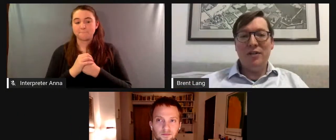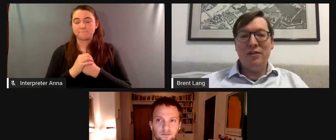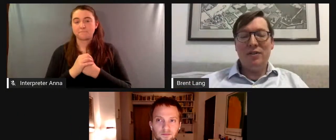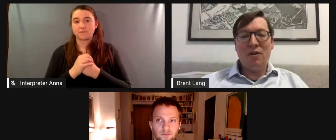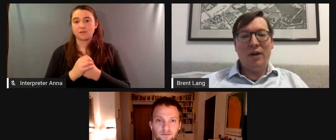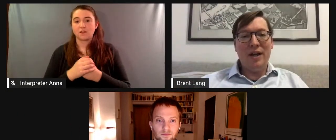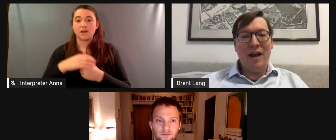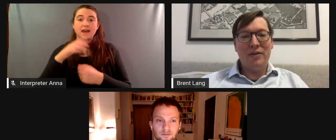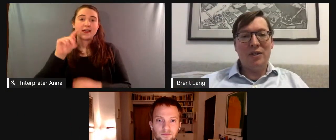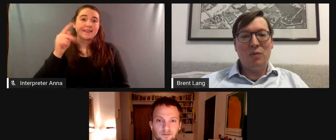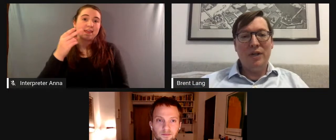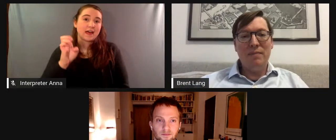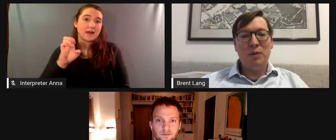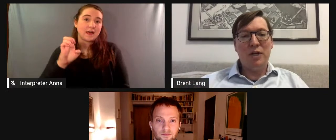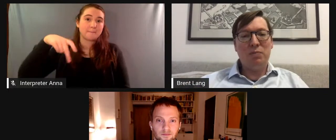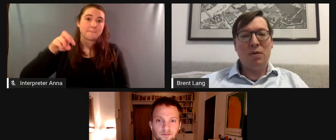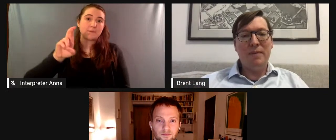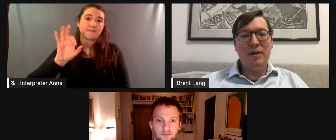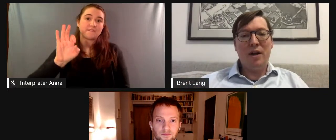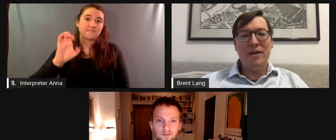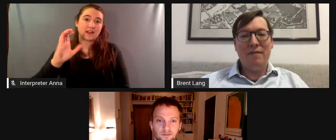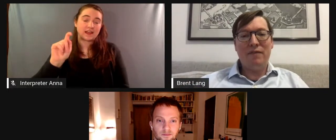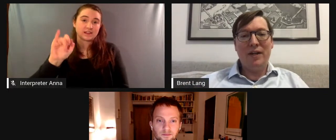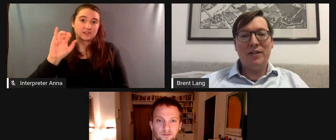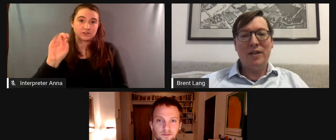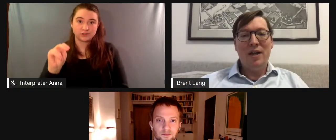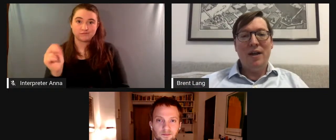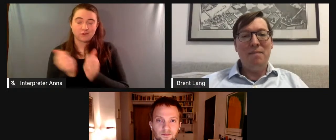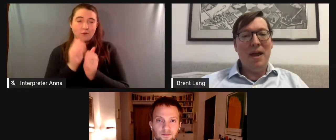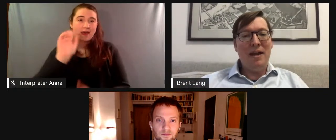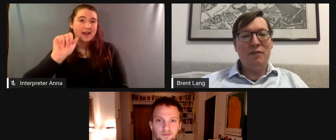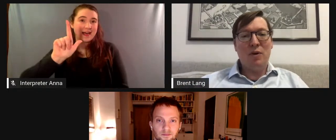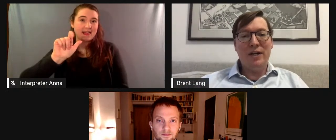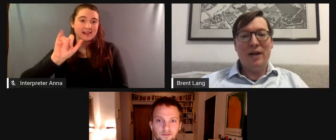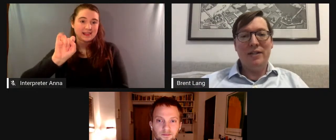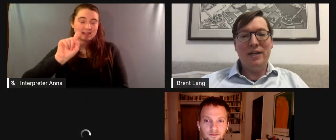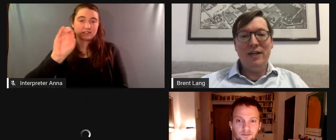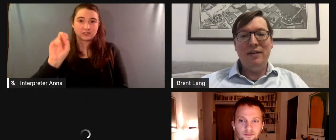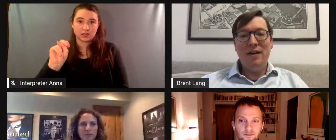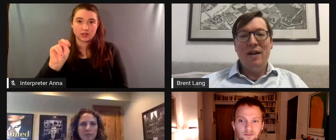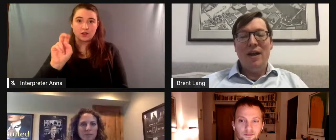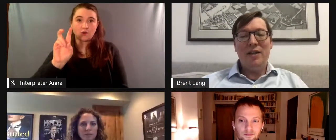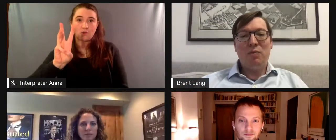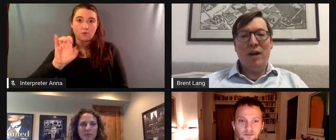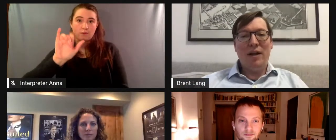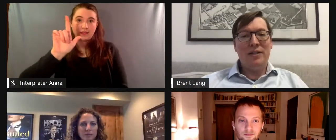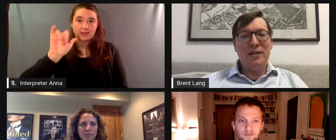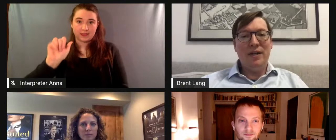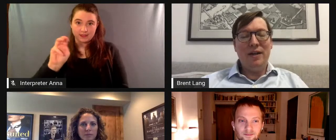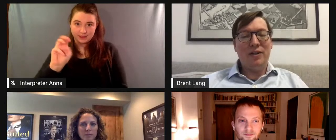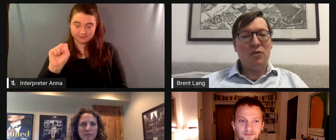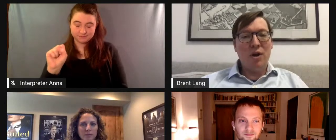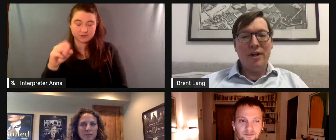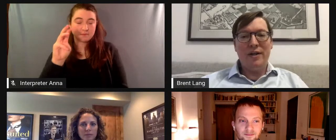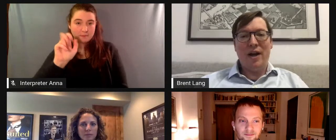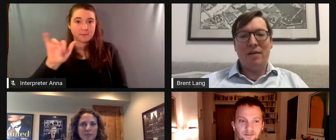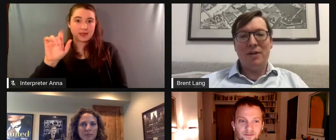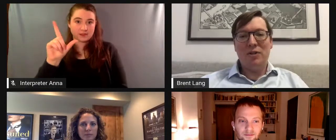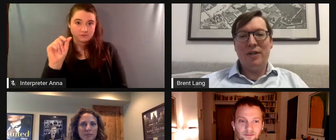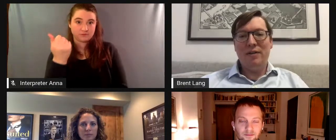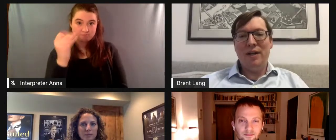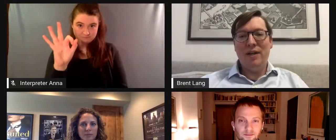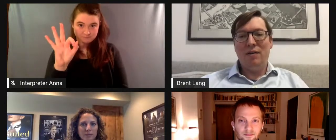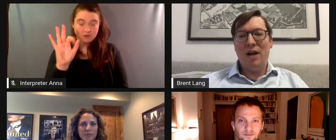perfection starring allison williams which premiered on netflix in may of 2019 as well as the extraordinary